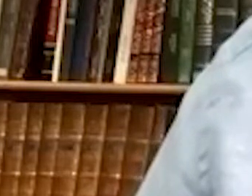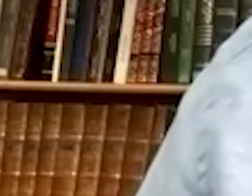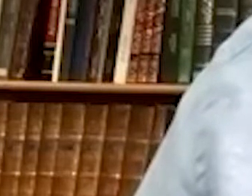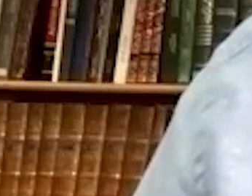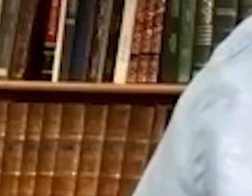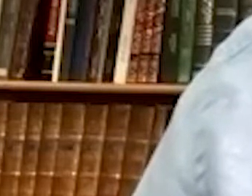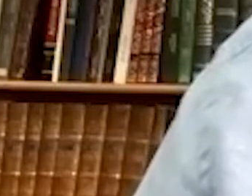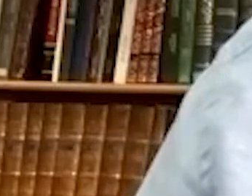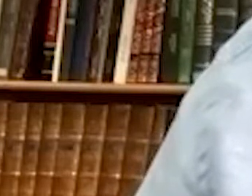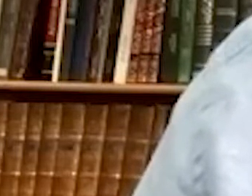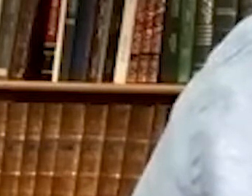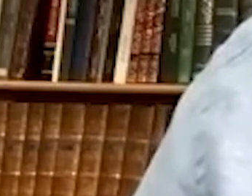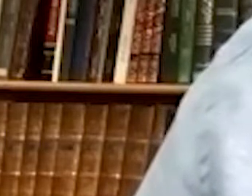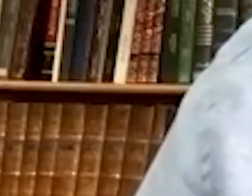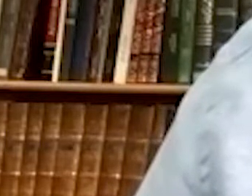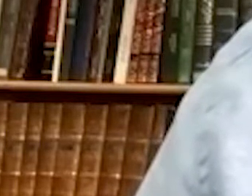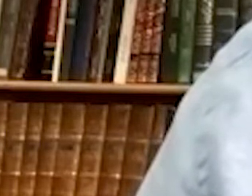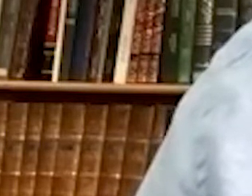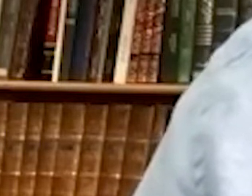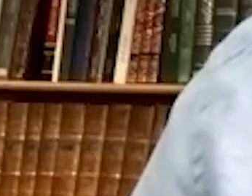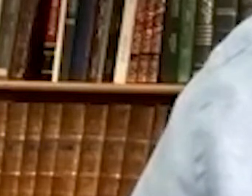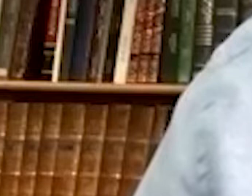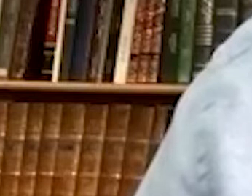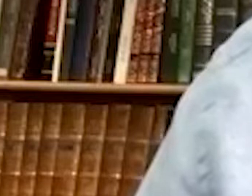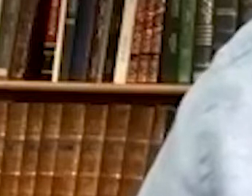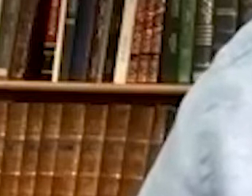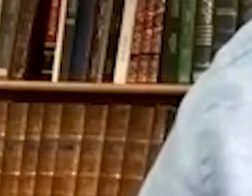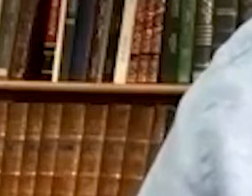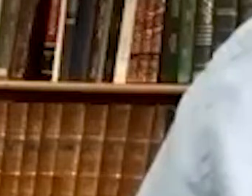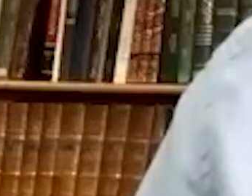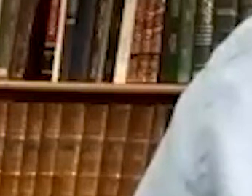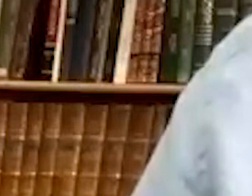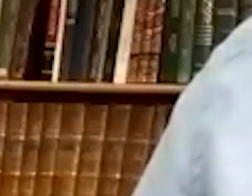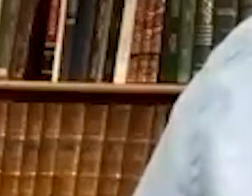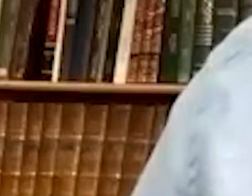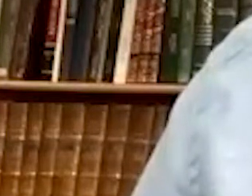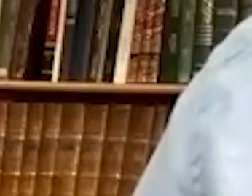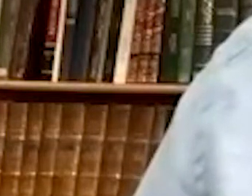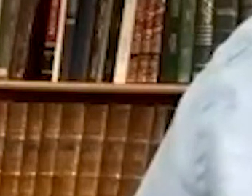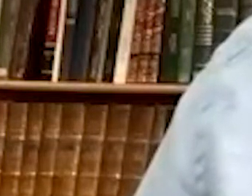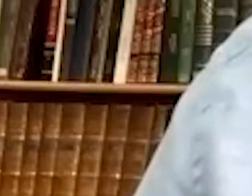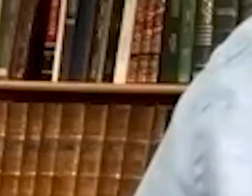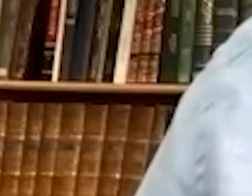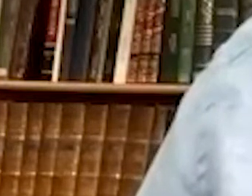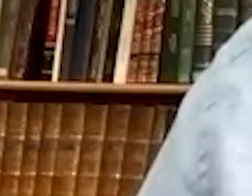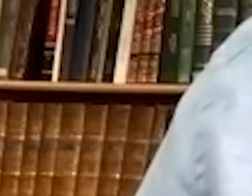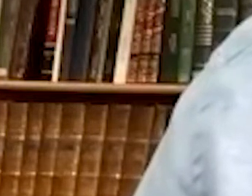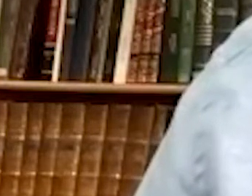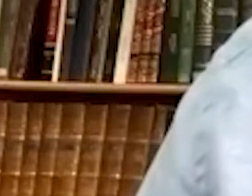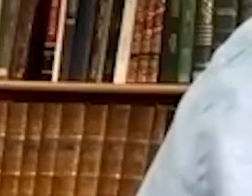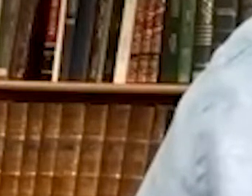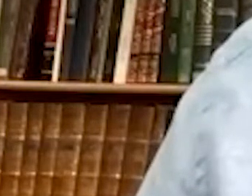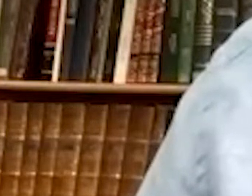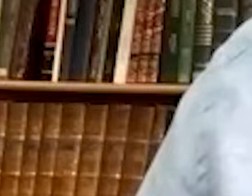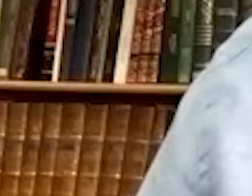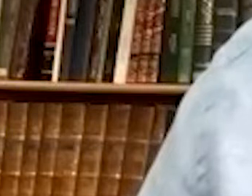its days and praying on its nights. We thank you for giving us the ability to share part of our wealth with